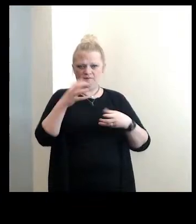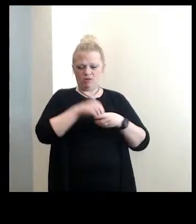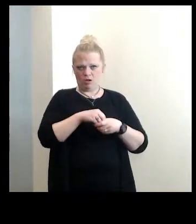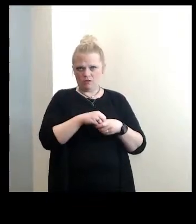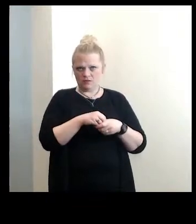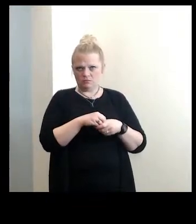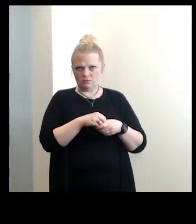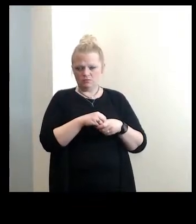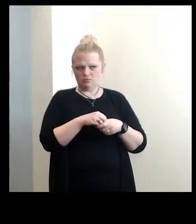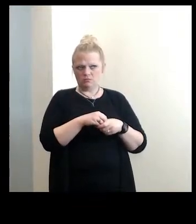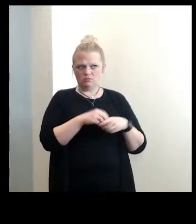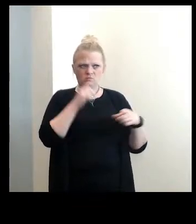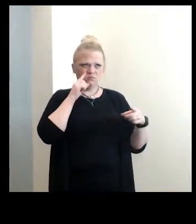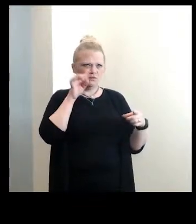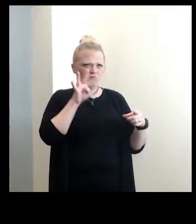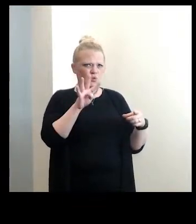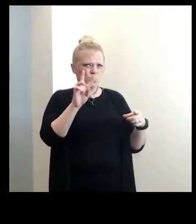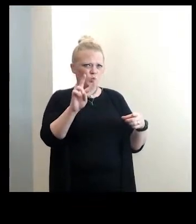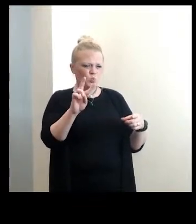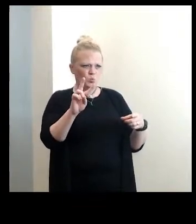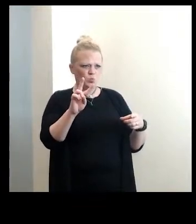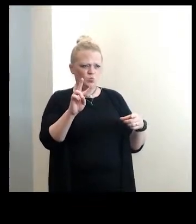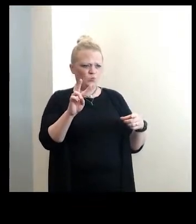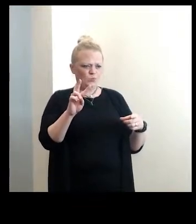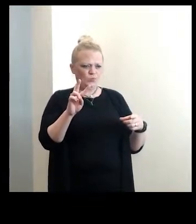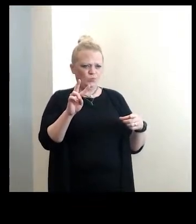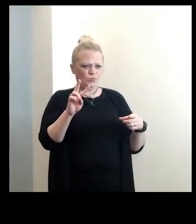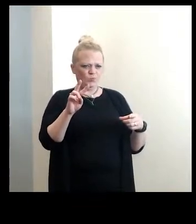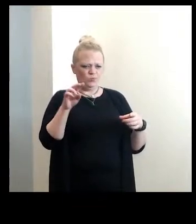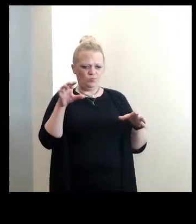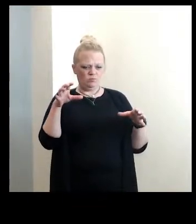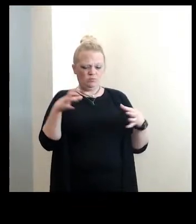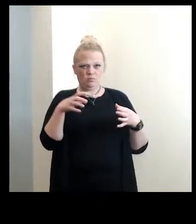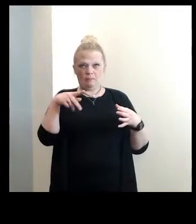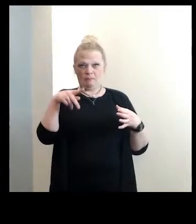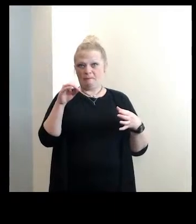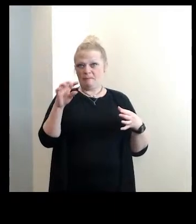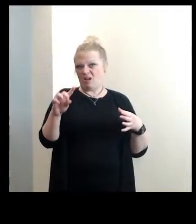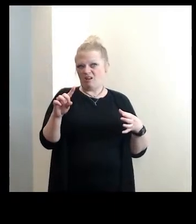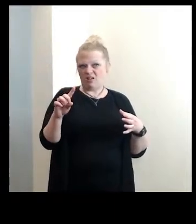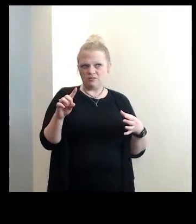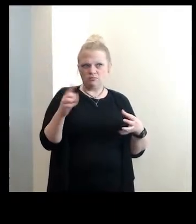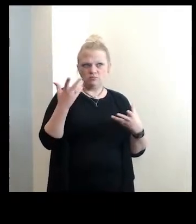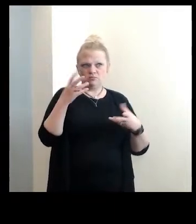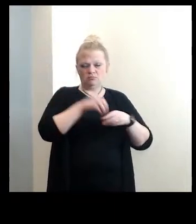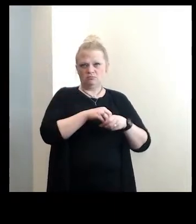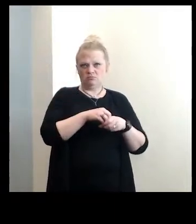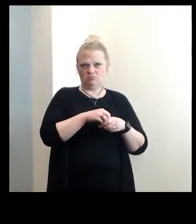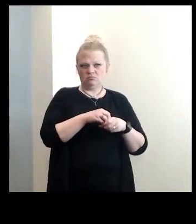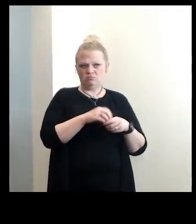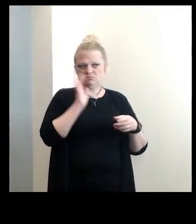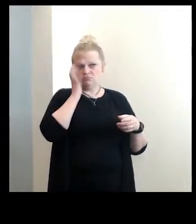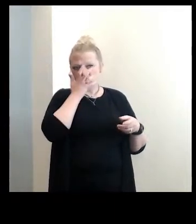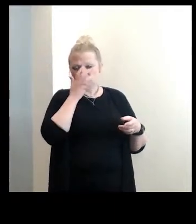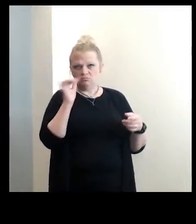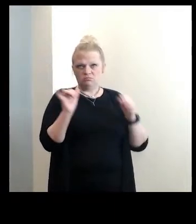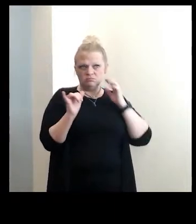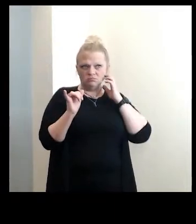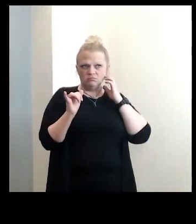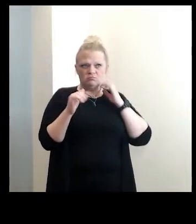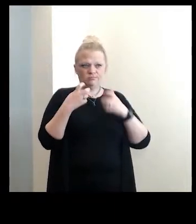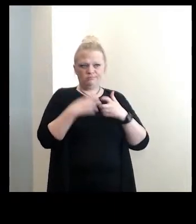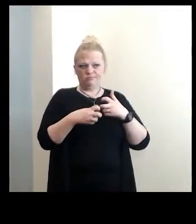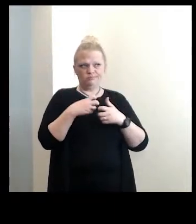involved out of, I think, 42 in this pod that were involved in what appears to have been a